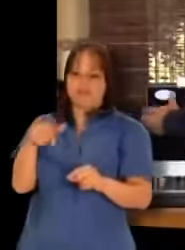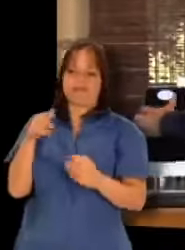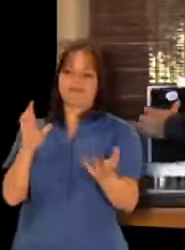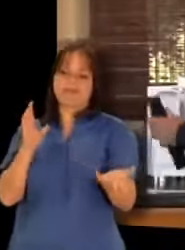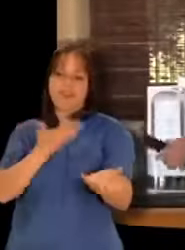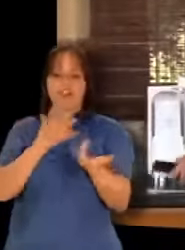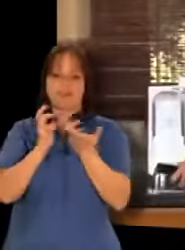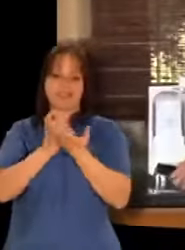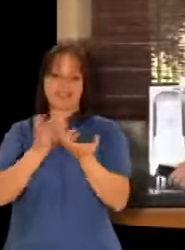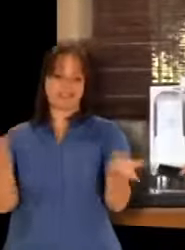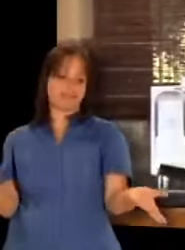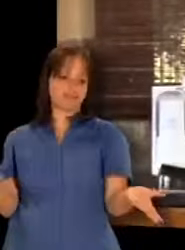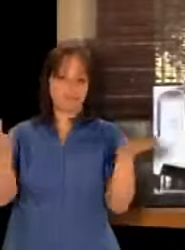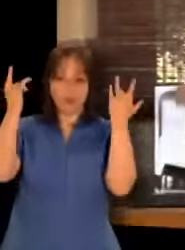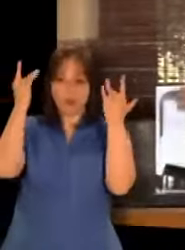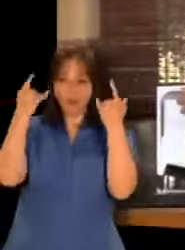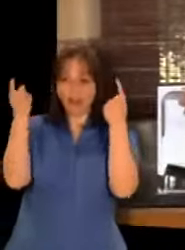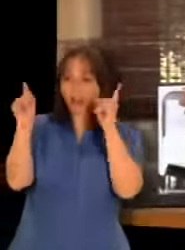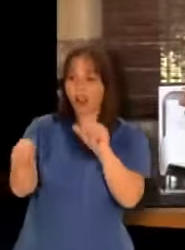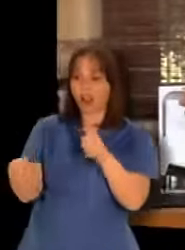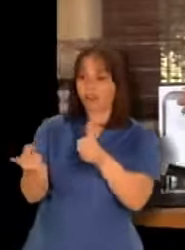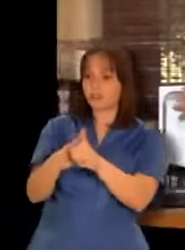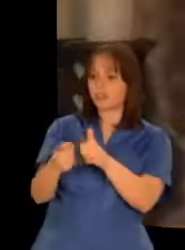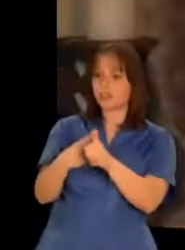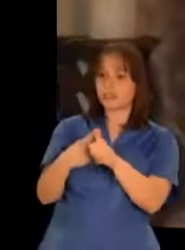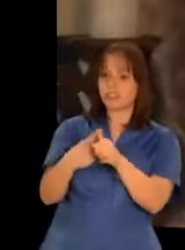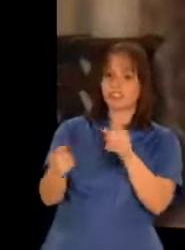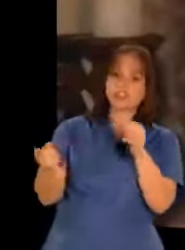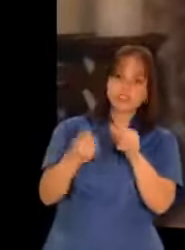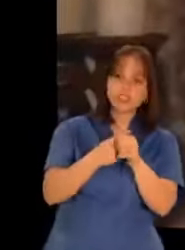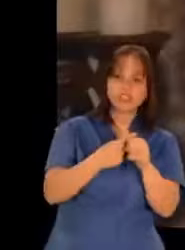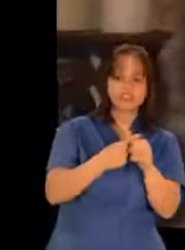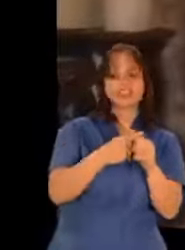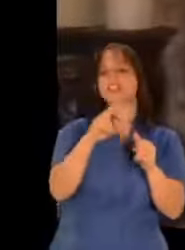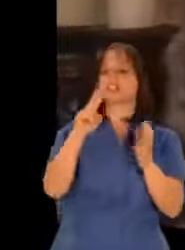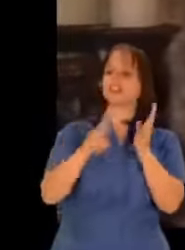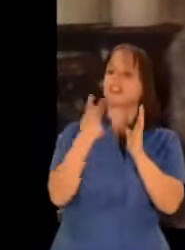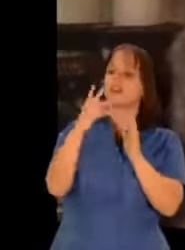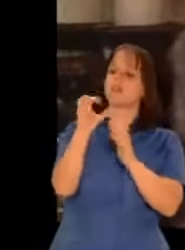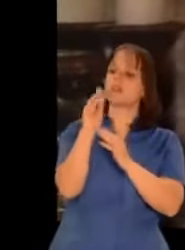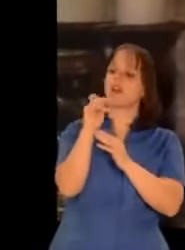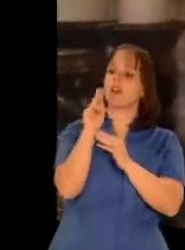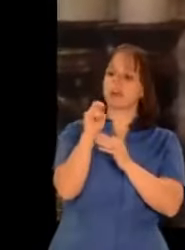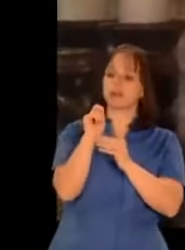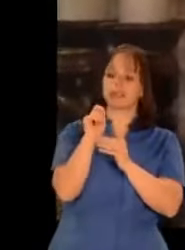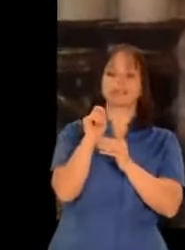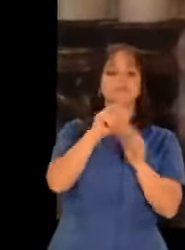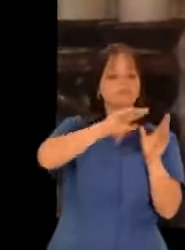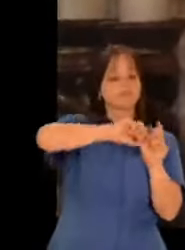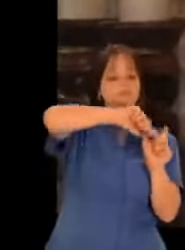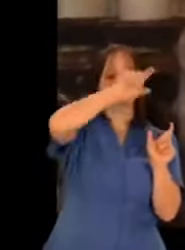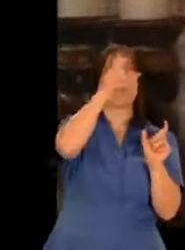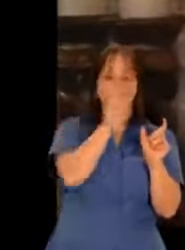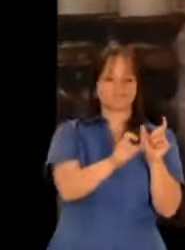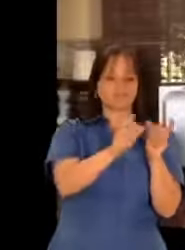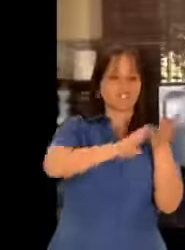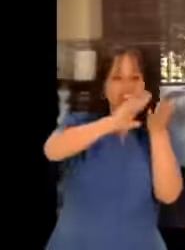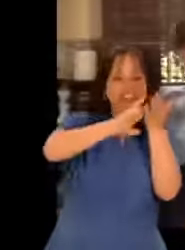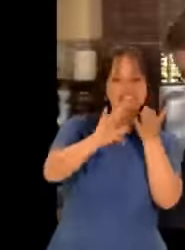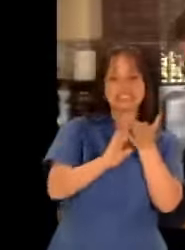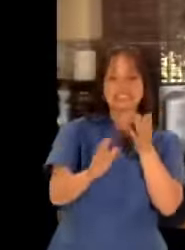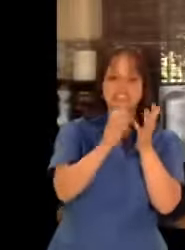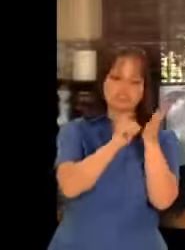what's happening first, the water's first going through a double carbon antibacterial filter where it's filtering the water first.